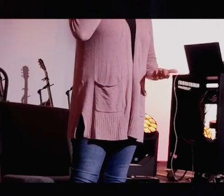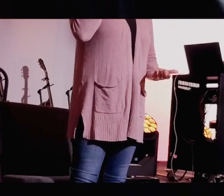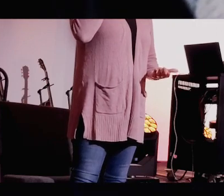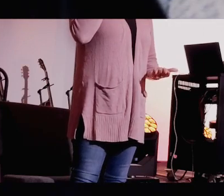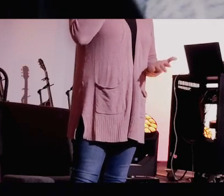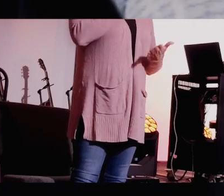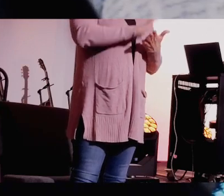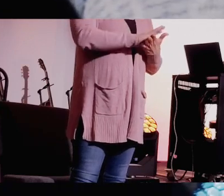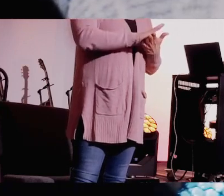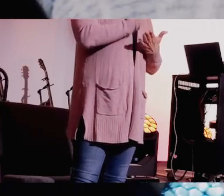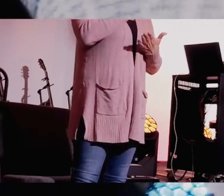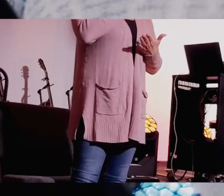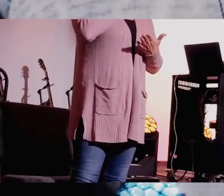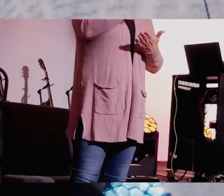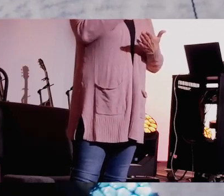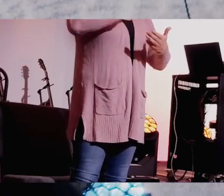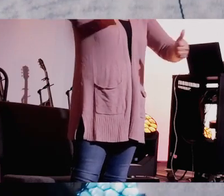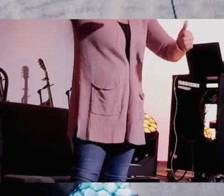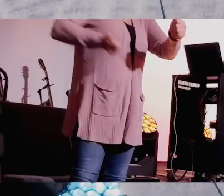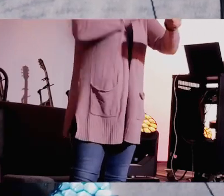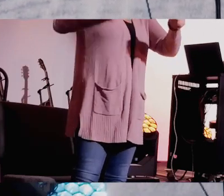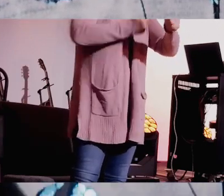may it chase us